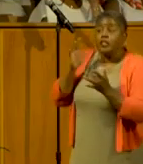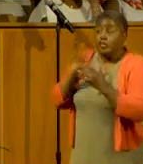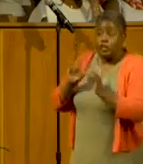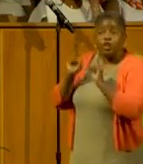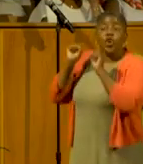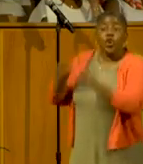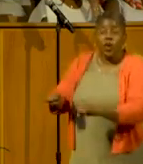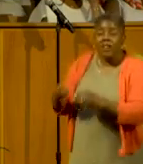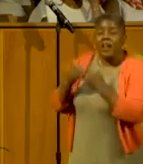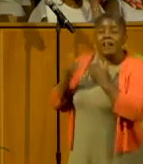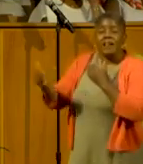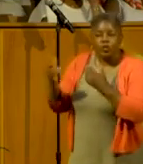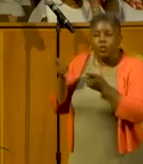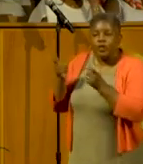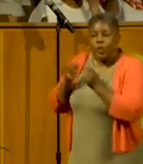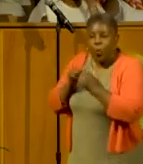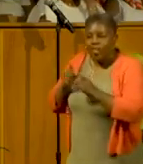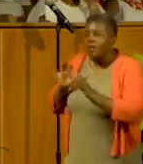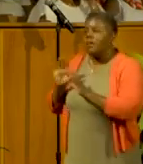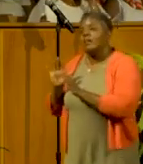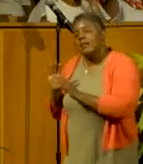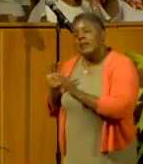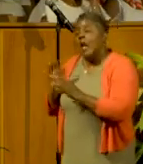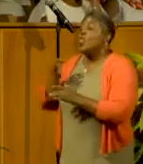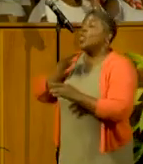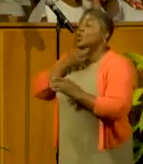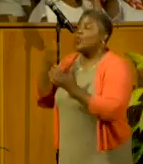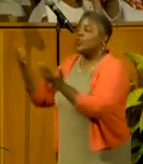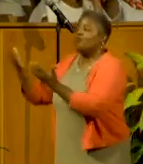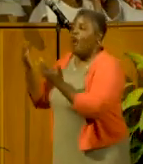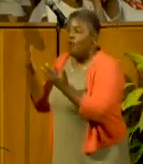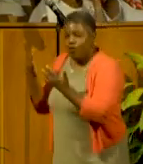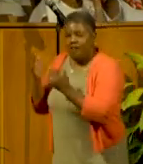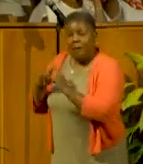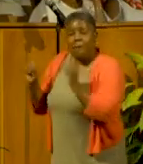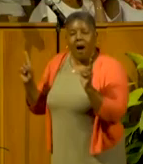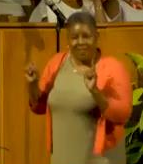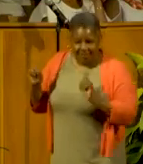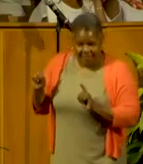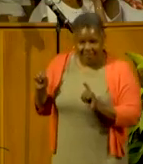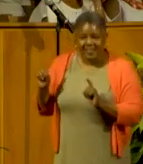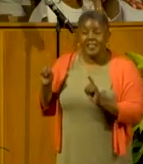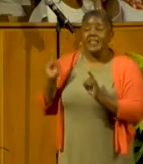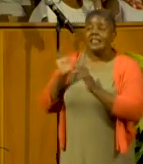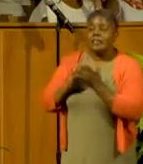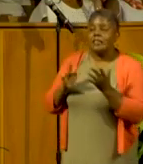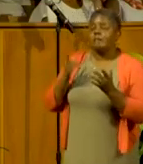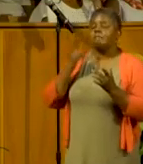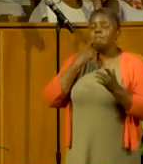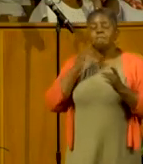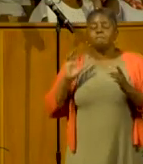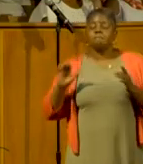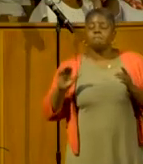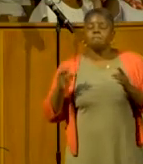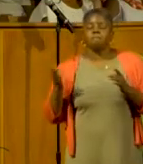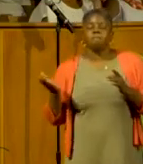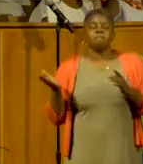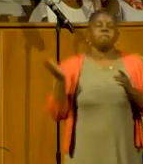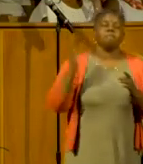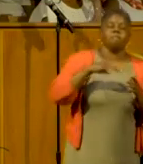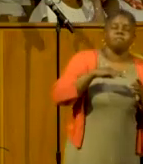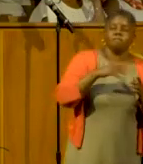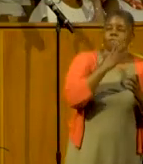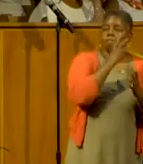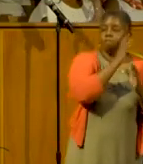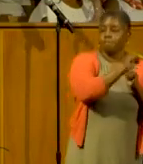could have continued to deal with the curious crowd. But he commanded the disciples, get me